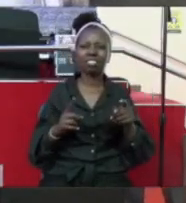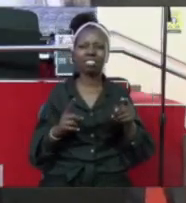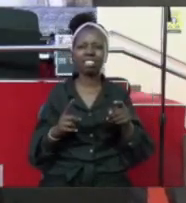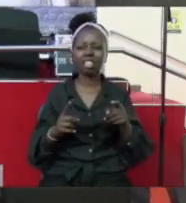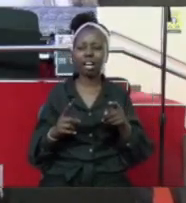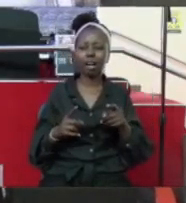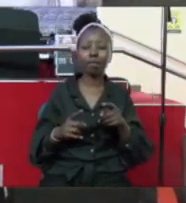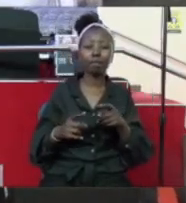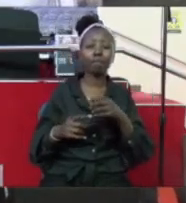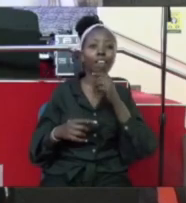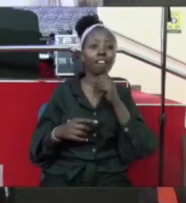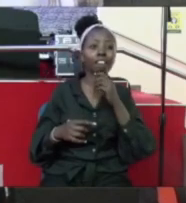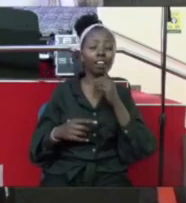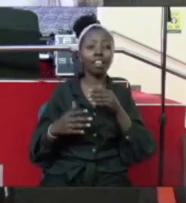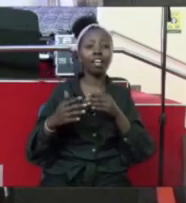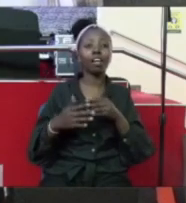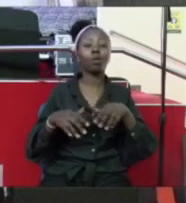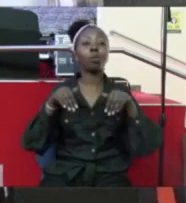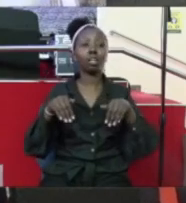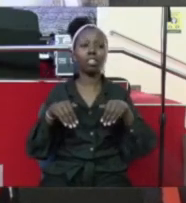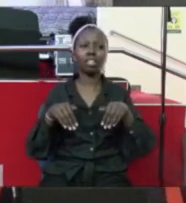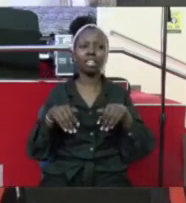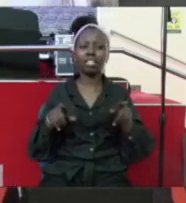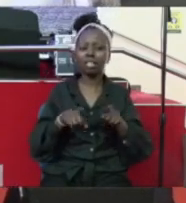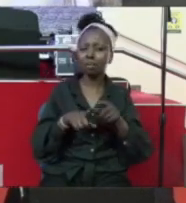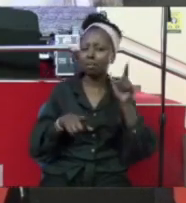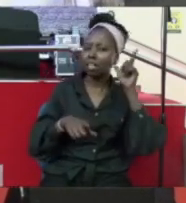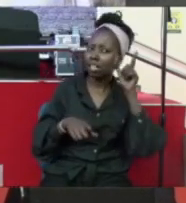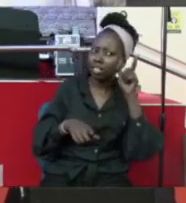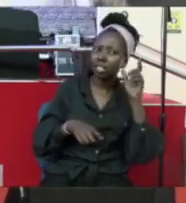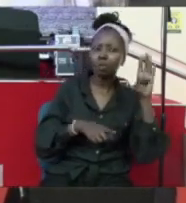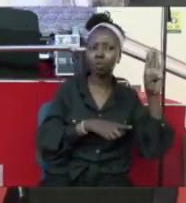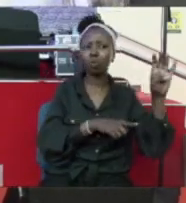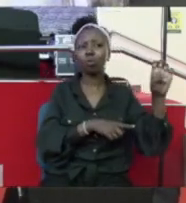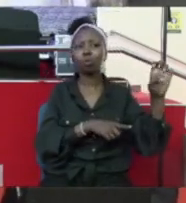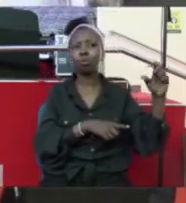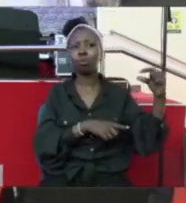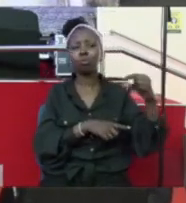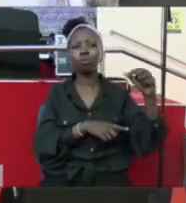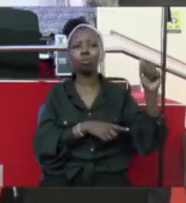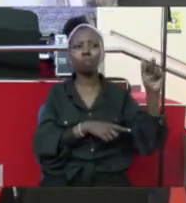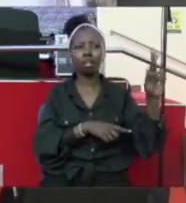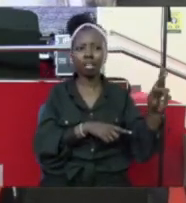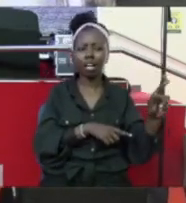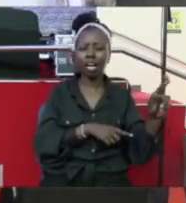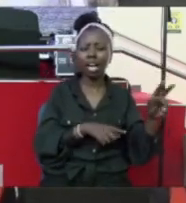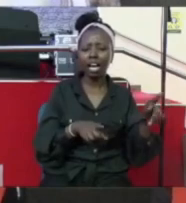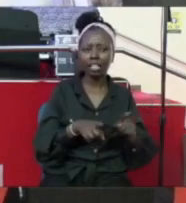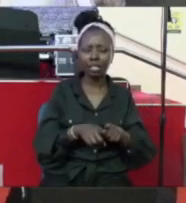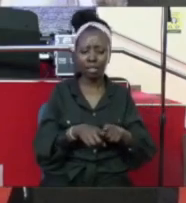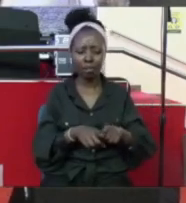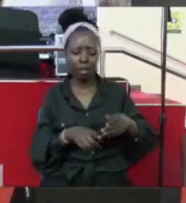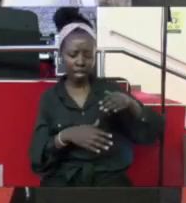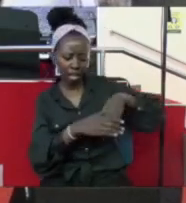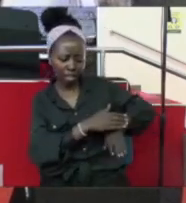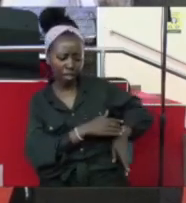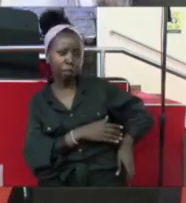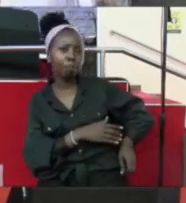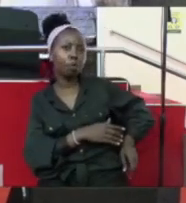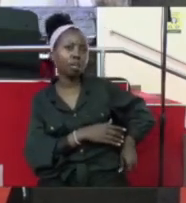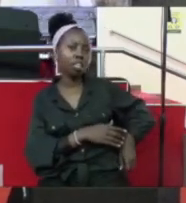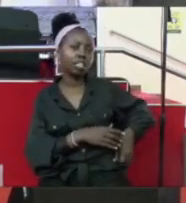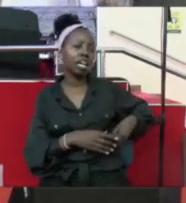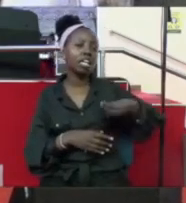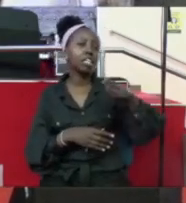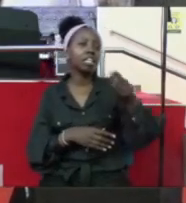to Joel Austin, that is John Austin, listened to him. Hivyo John Austin akamsikiza. And he got into his pocket. Na akaingia kwenye mfuko wake. And